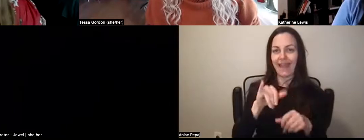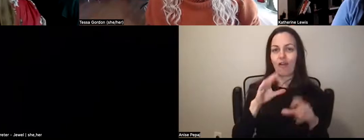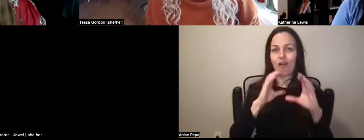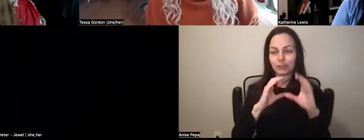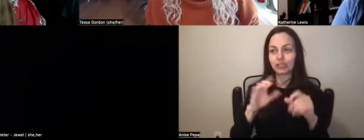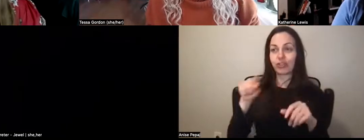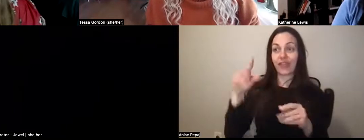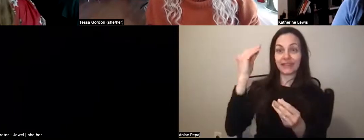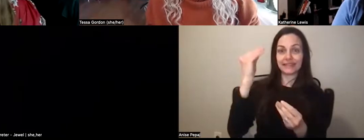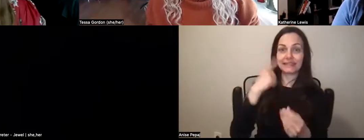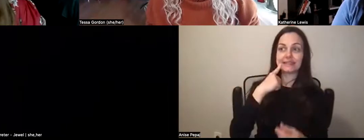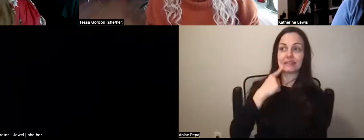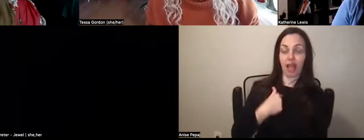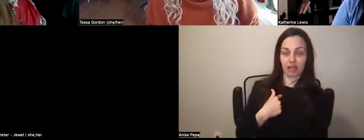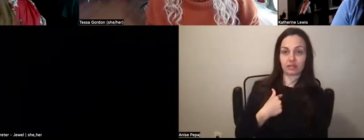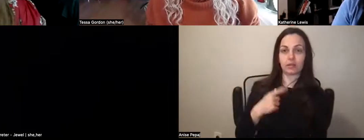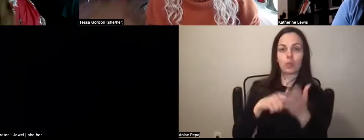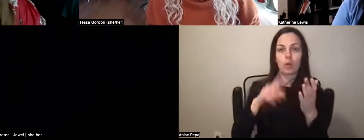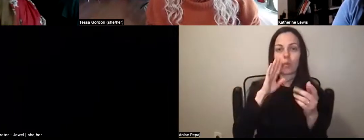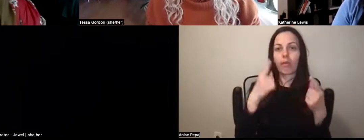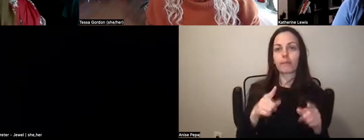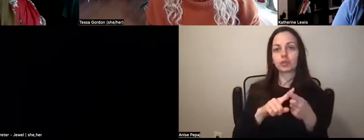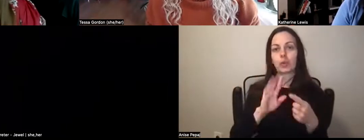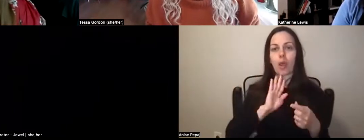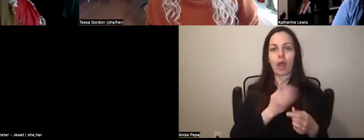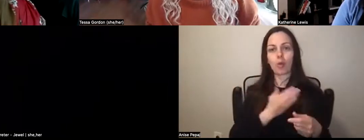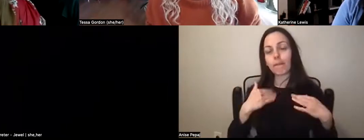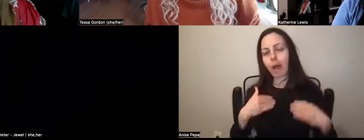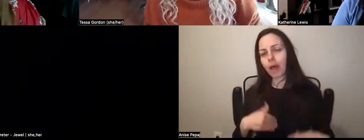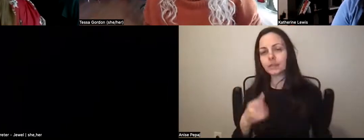will happen to our bodies or our minds.